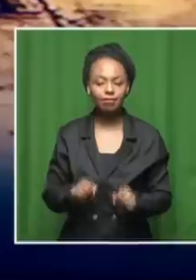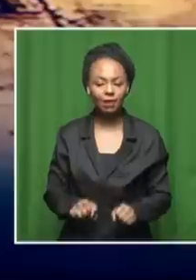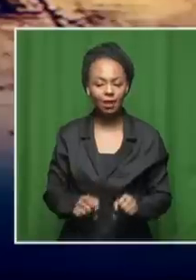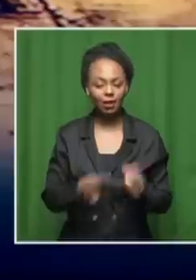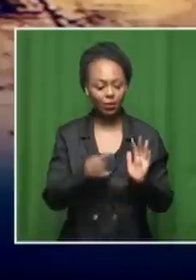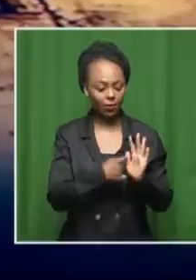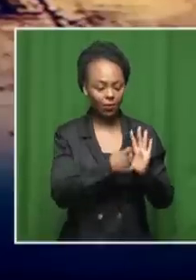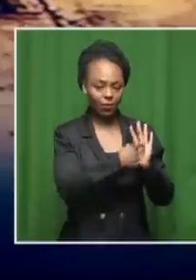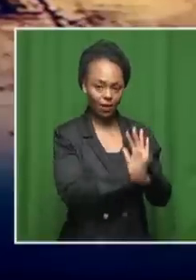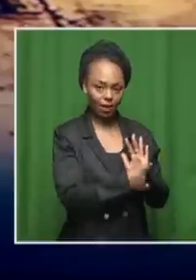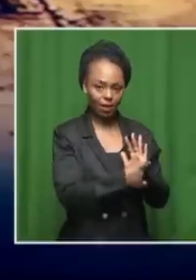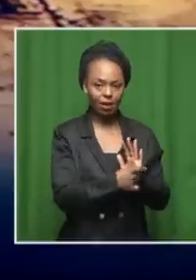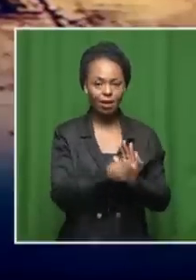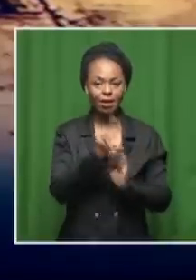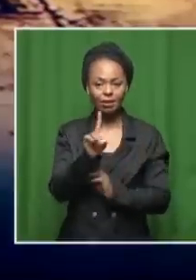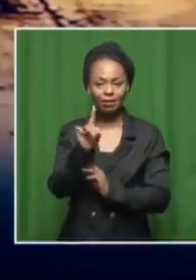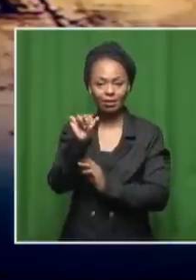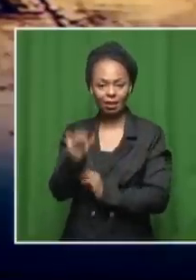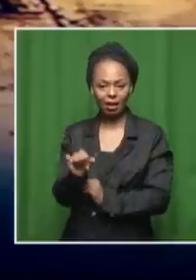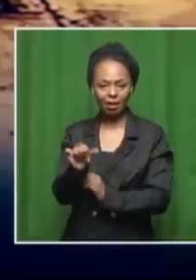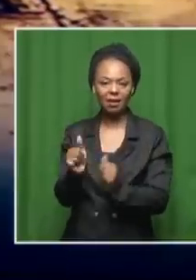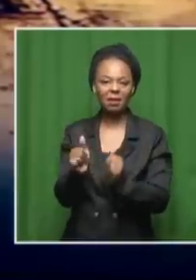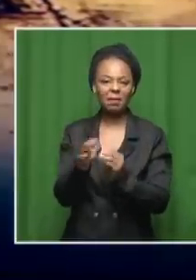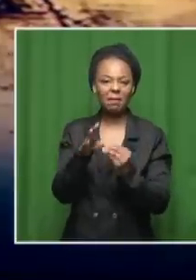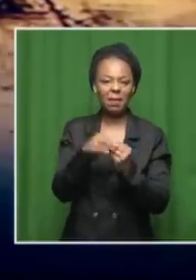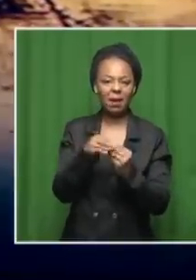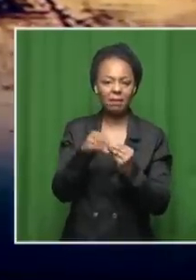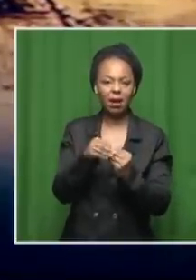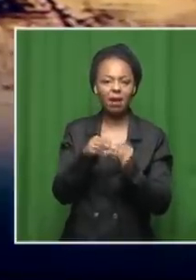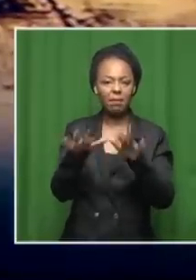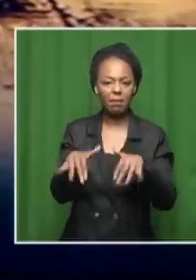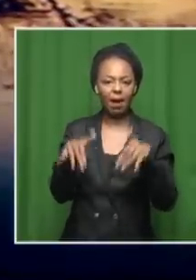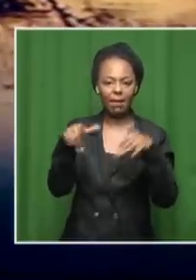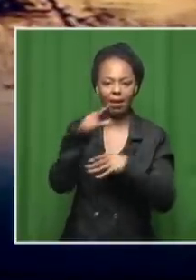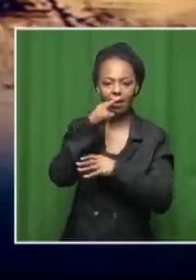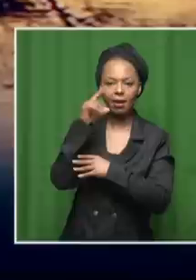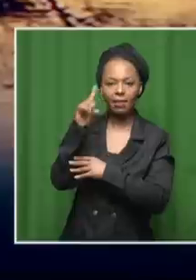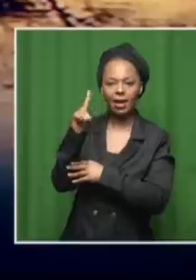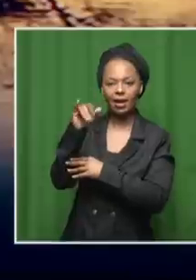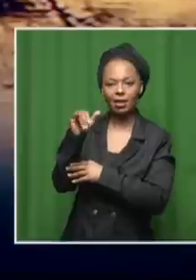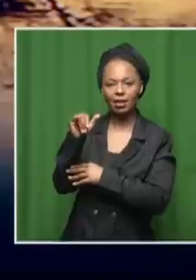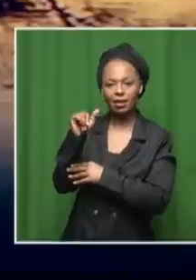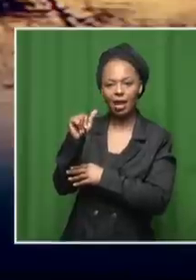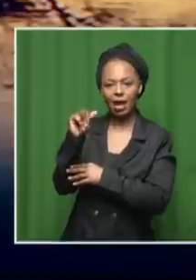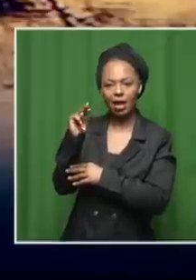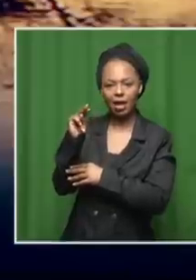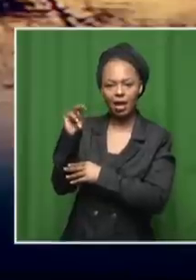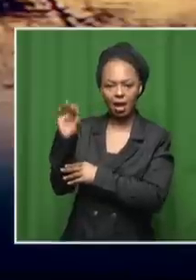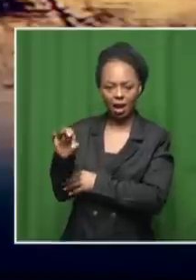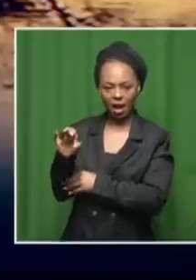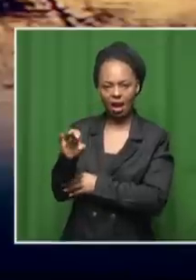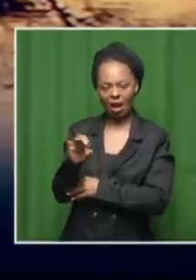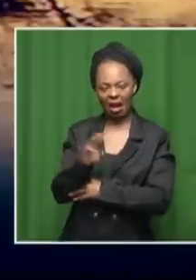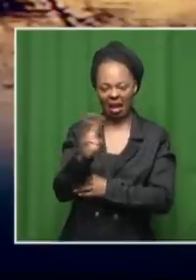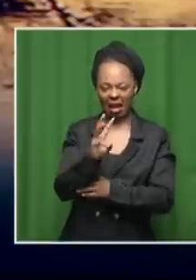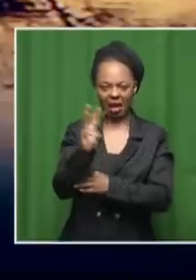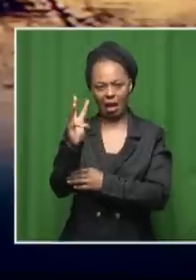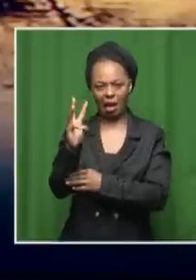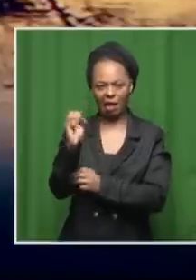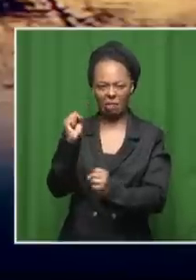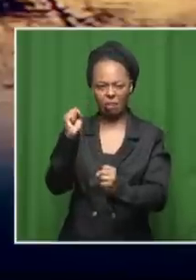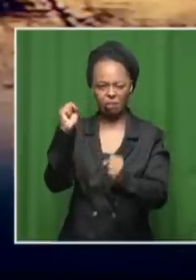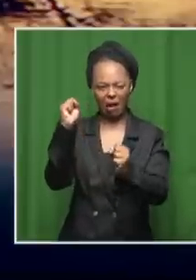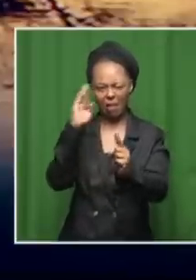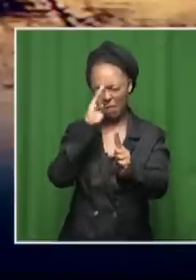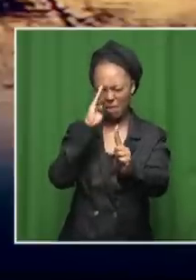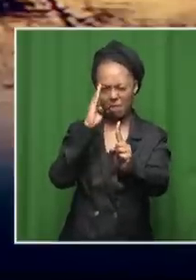This week, the Democratic Alliance's Member of Parliament, Diane Coller-Barnard, released a scathing statement directed to the Minister of